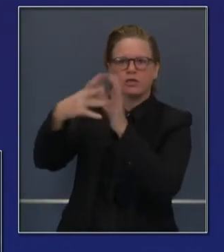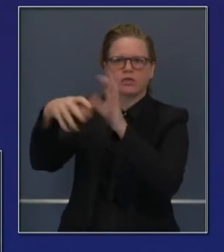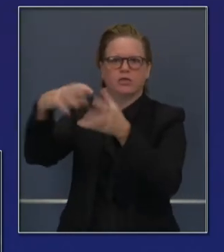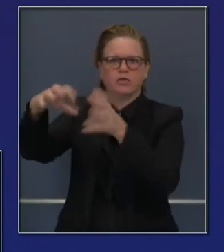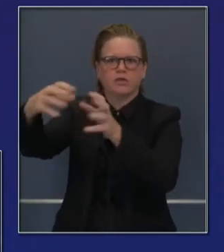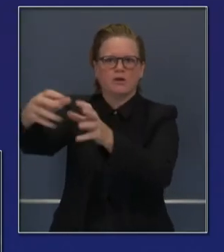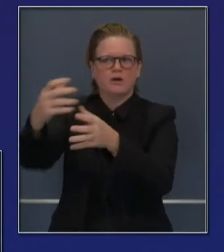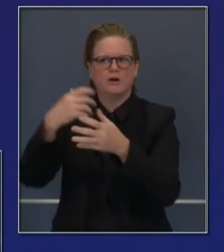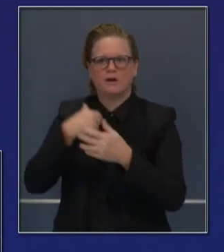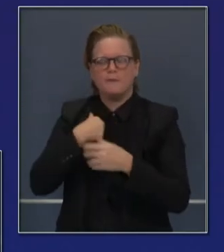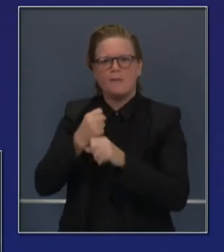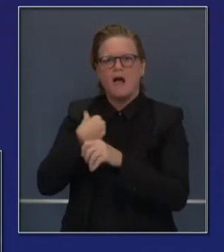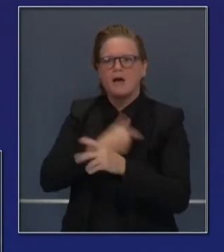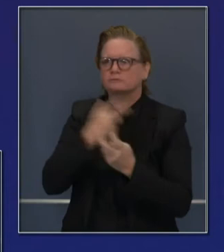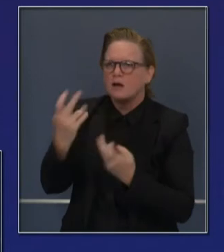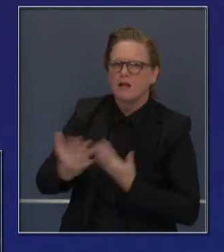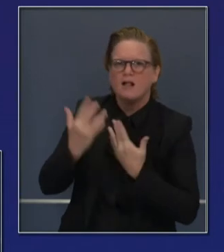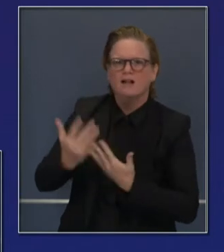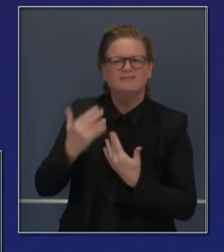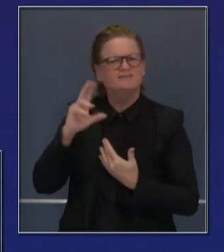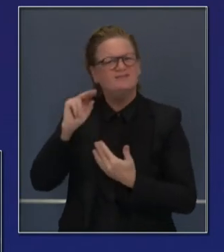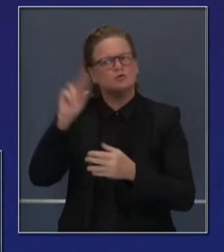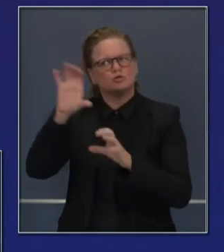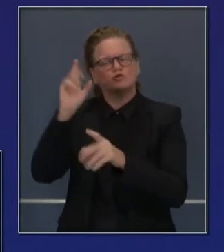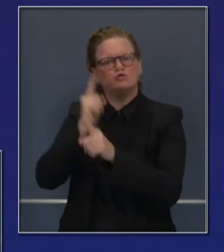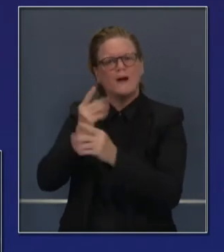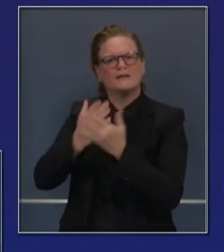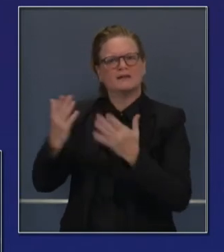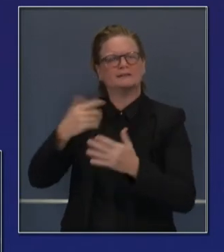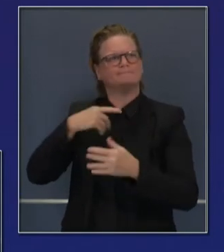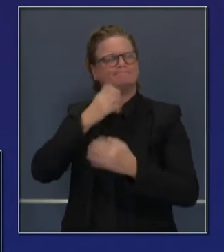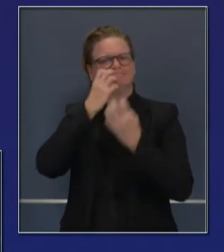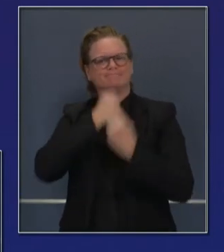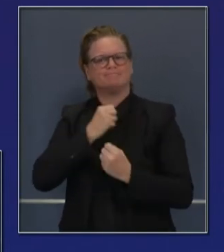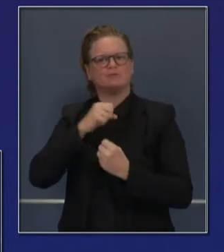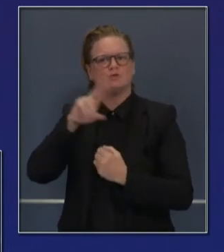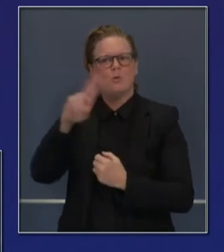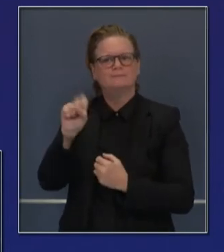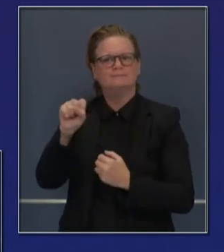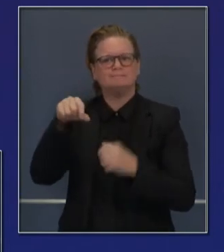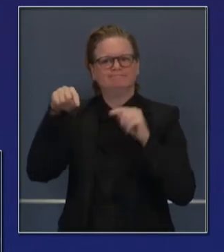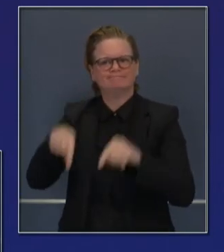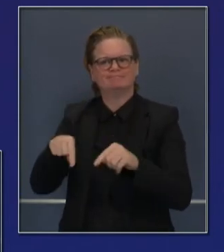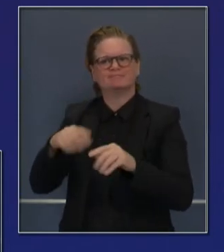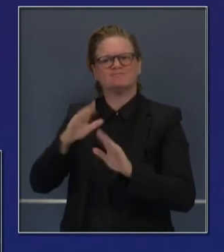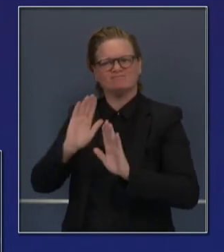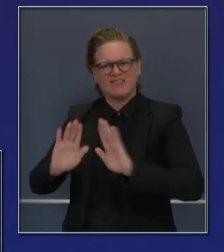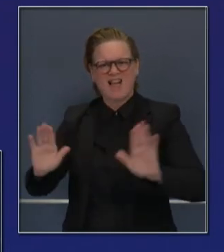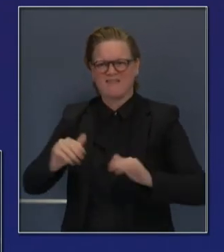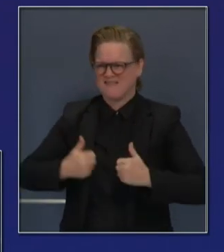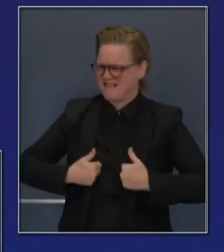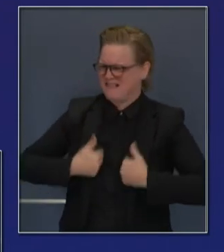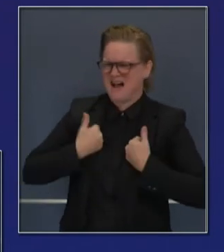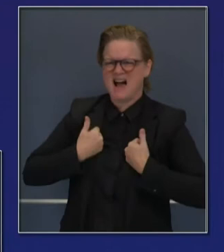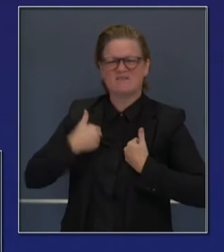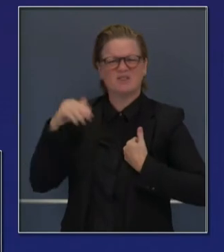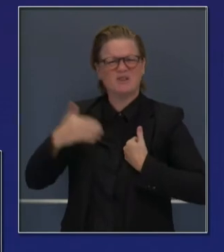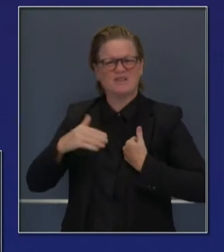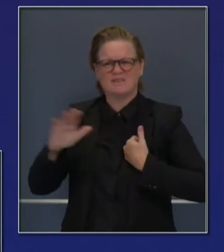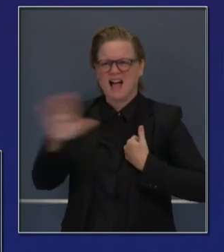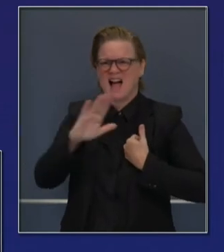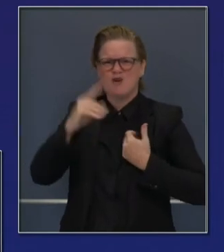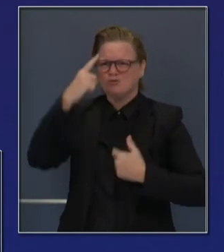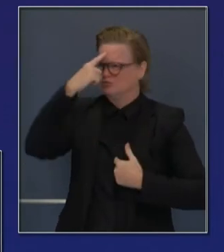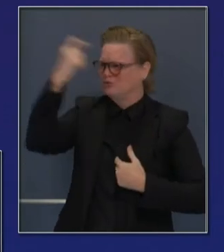small businesses that have put everything on the line to make the American dream possible and to have their back at this critical moment. Now, forgive